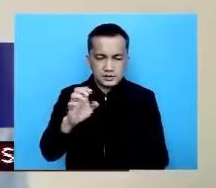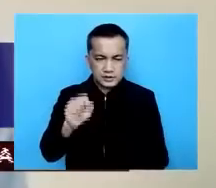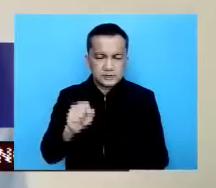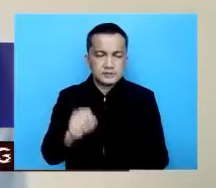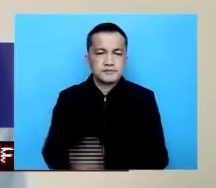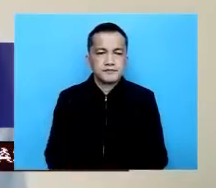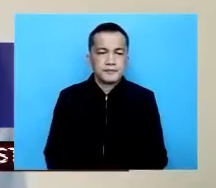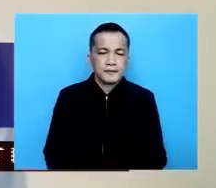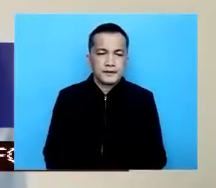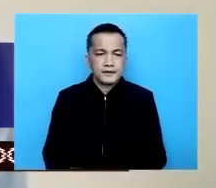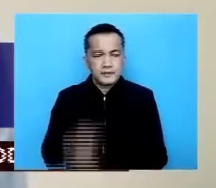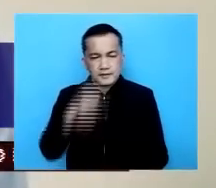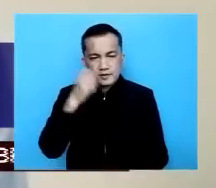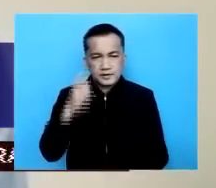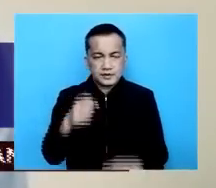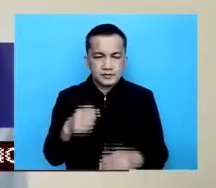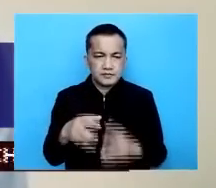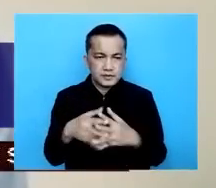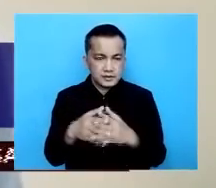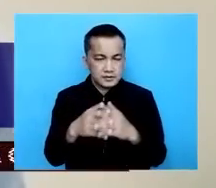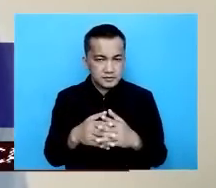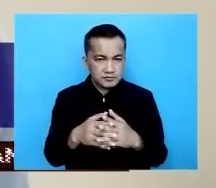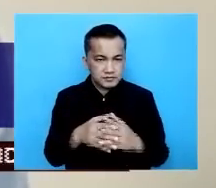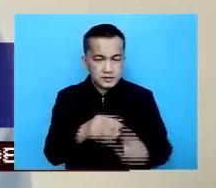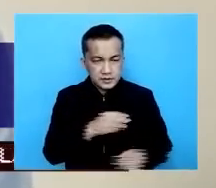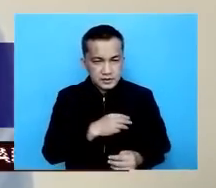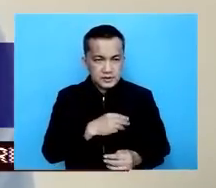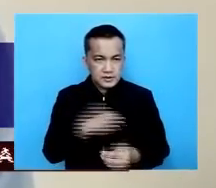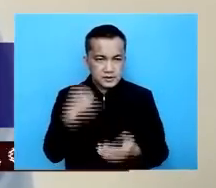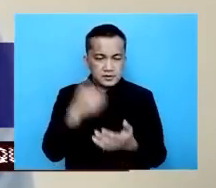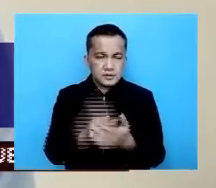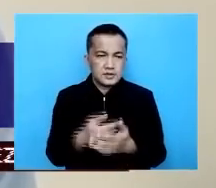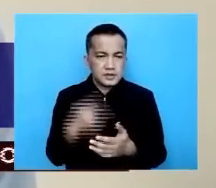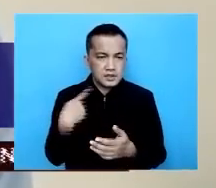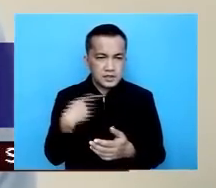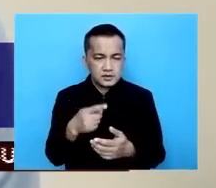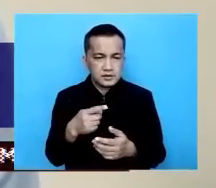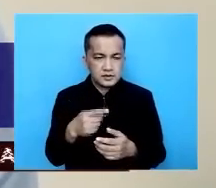American military presence, China also retaliated